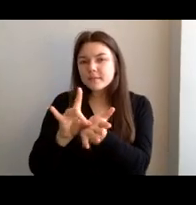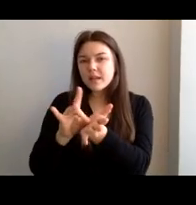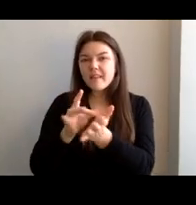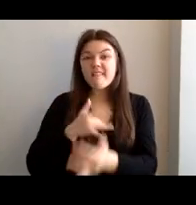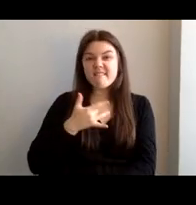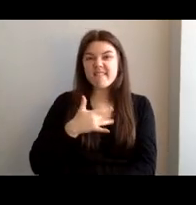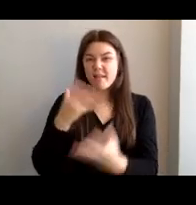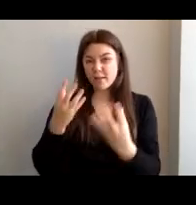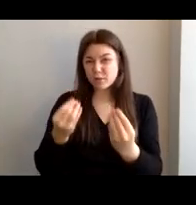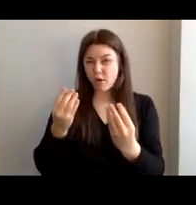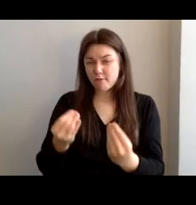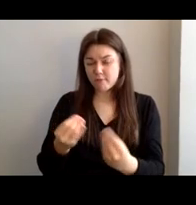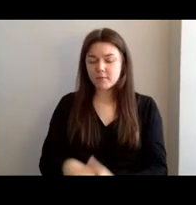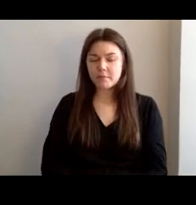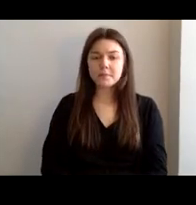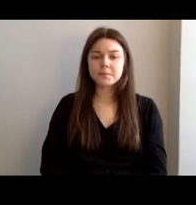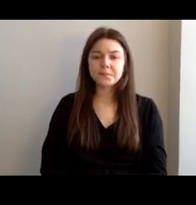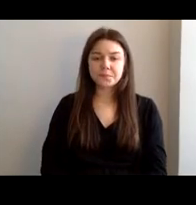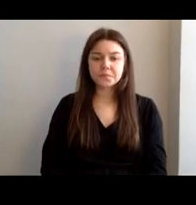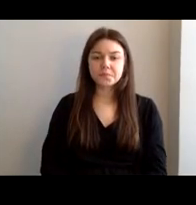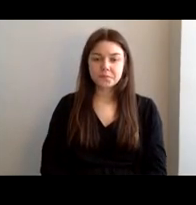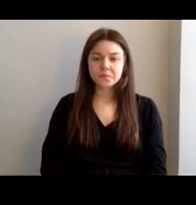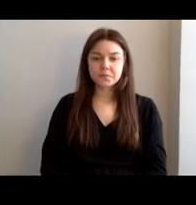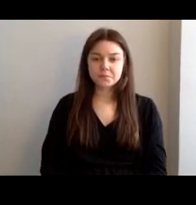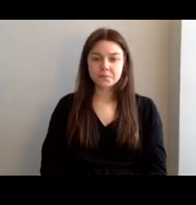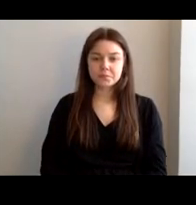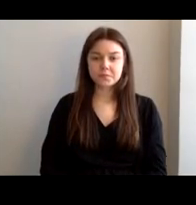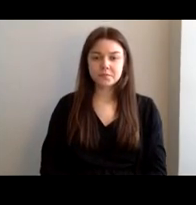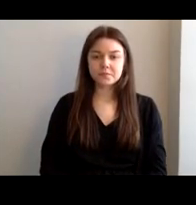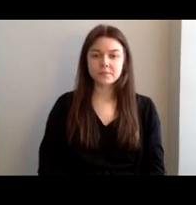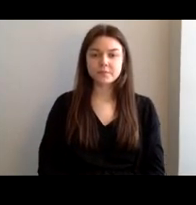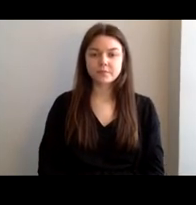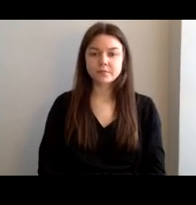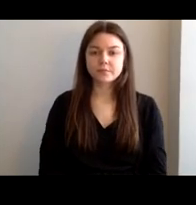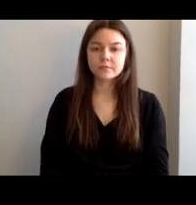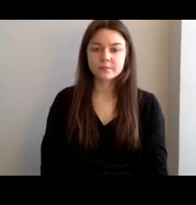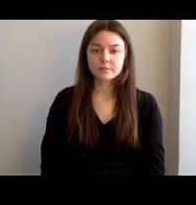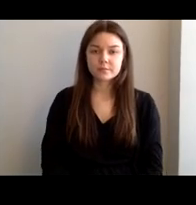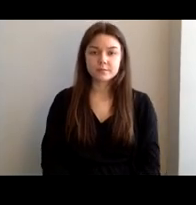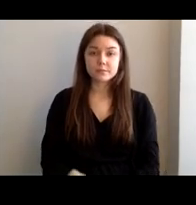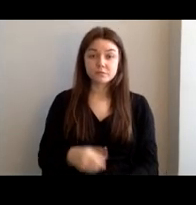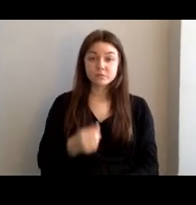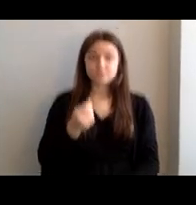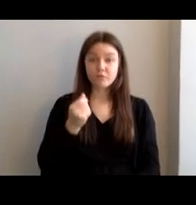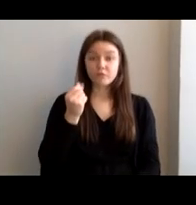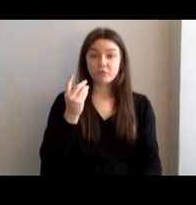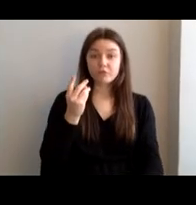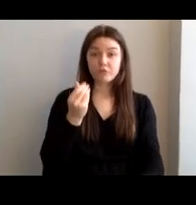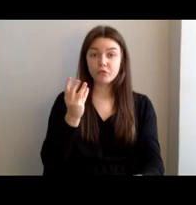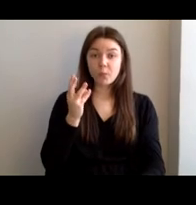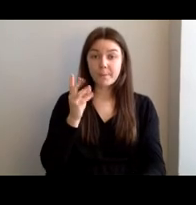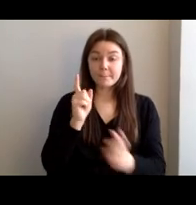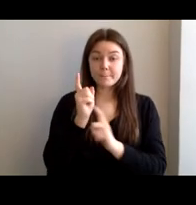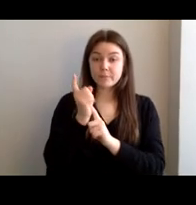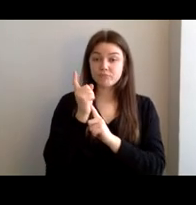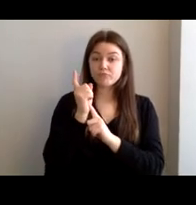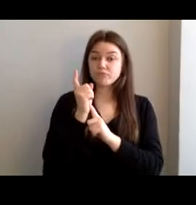And so as you can see here, after a couple of minutes, the shrimp are completely thawed